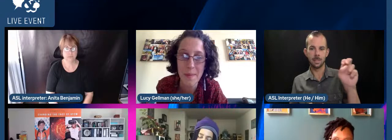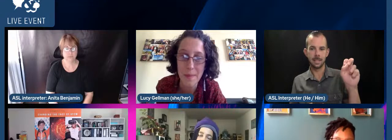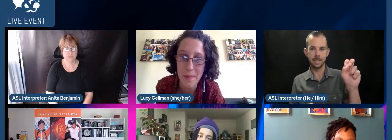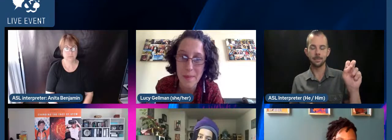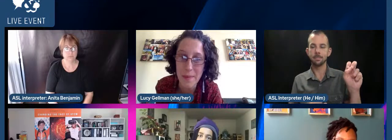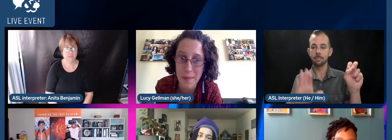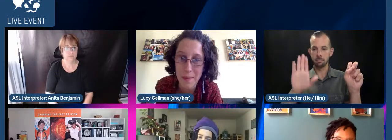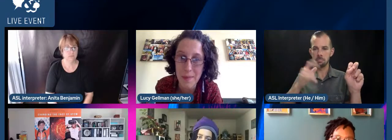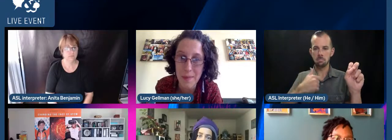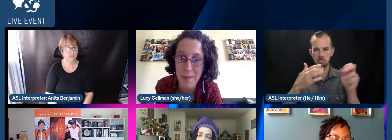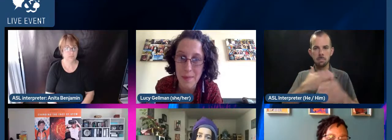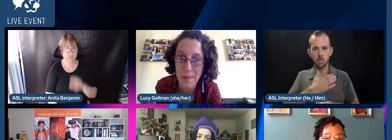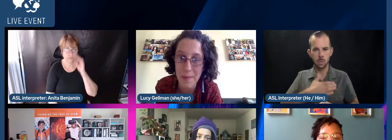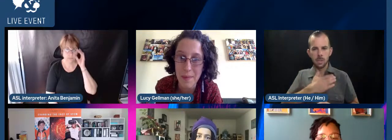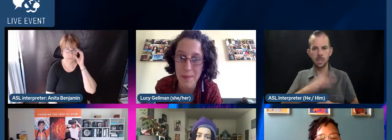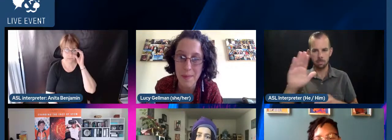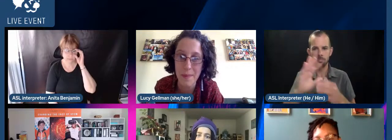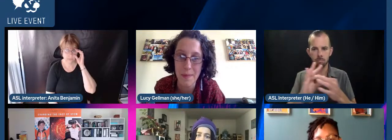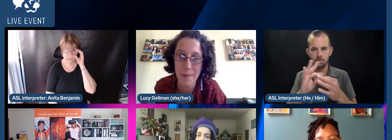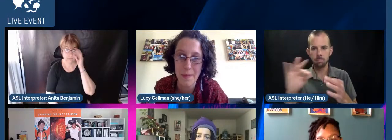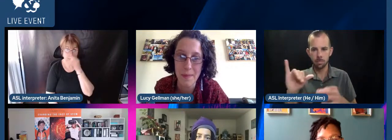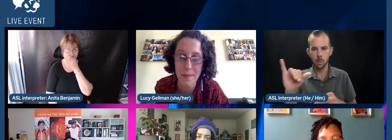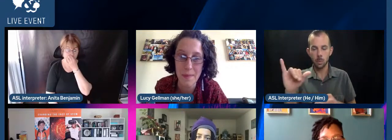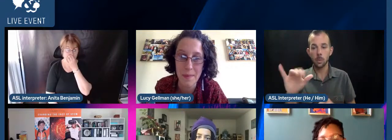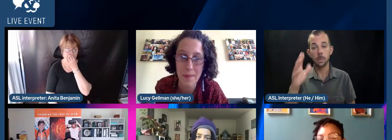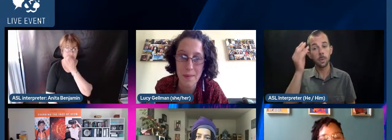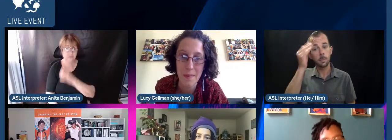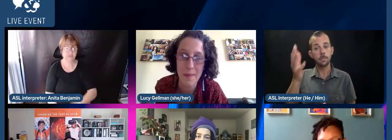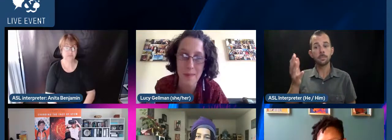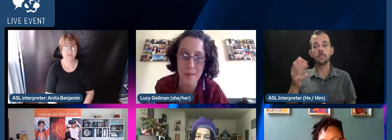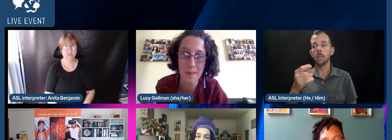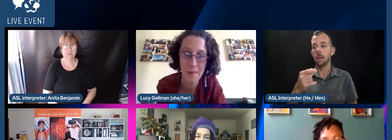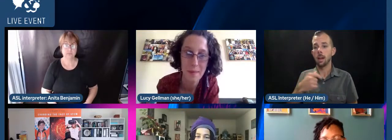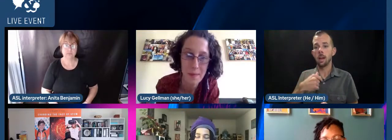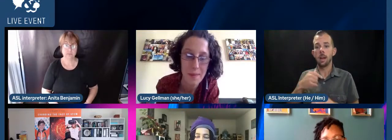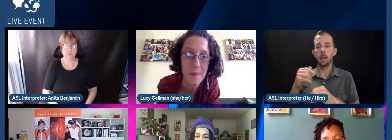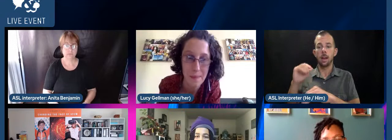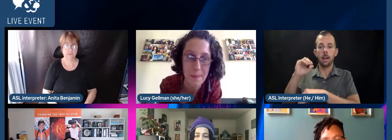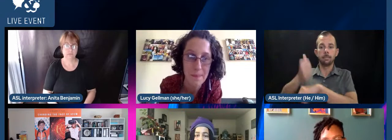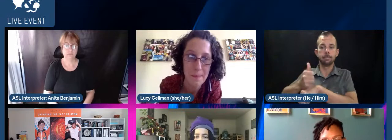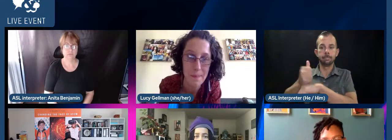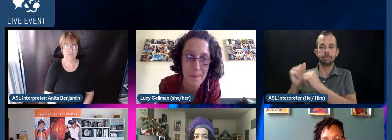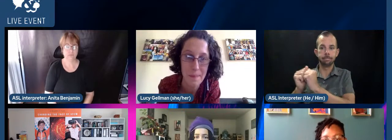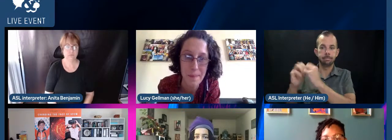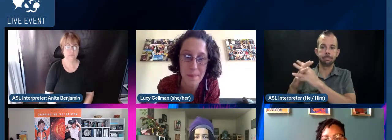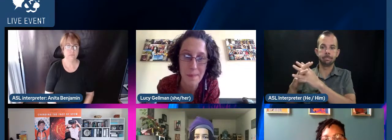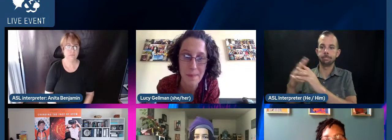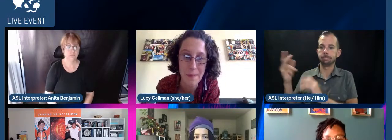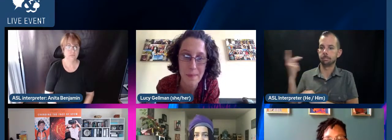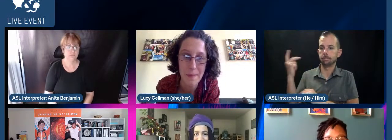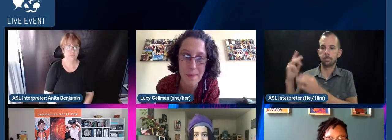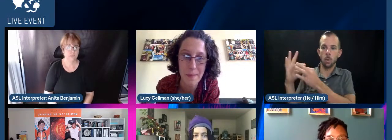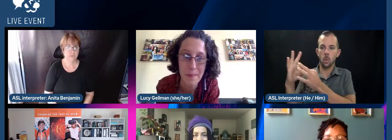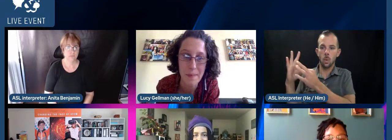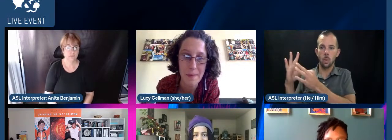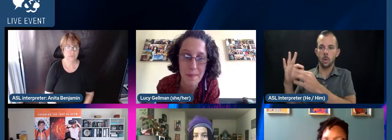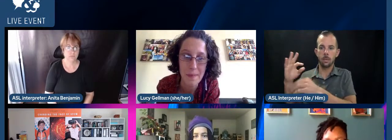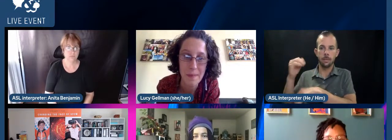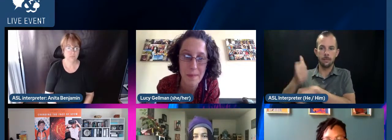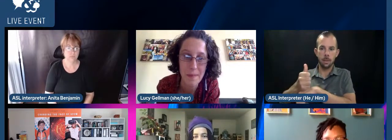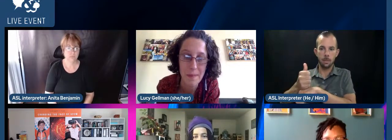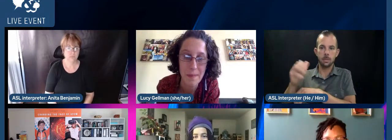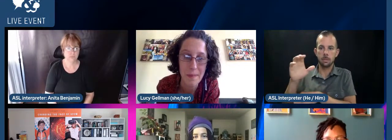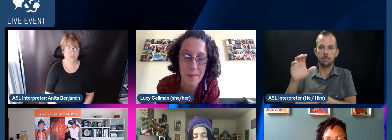I was one of the co-founders of what was functionally a think tank, the Harriet Tubman Collective. And we worked